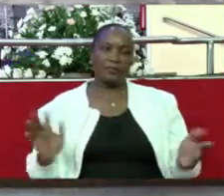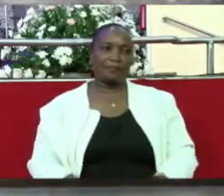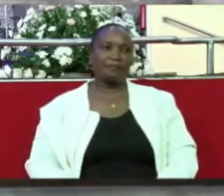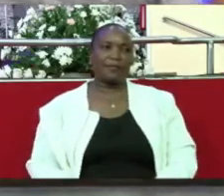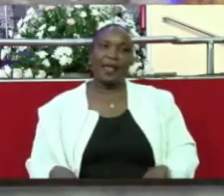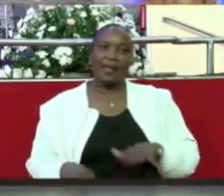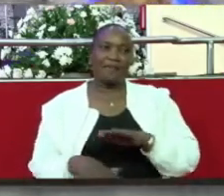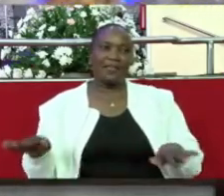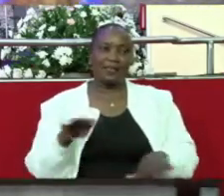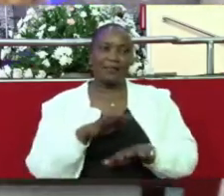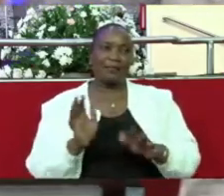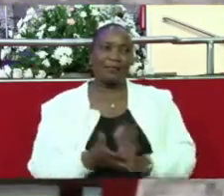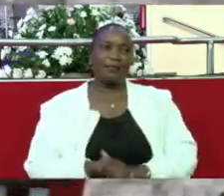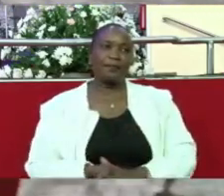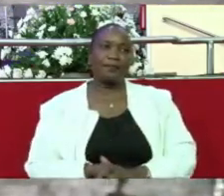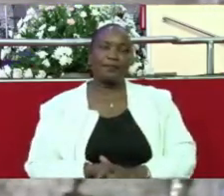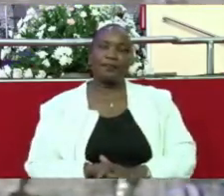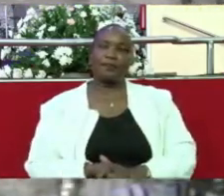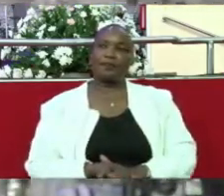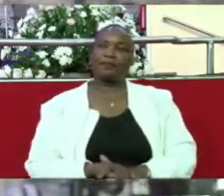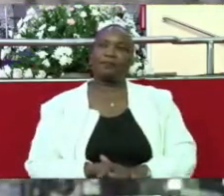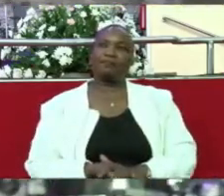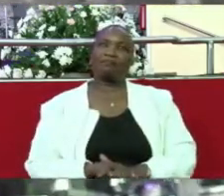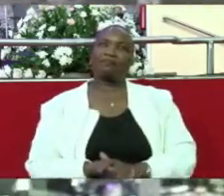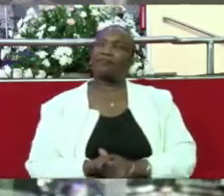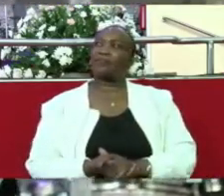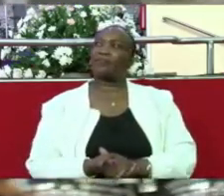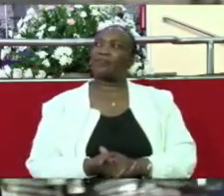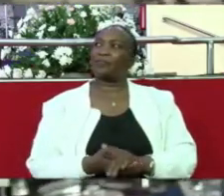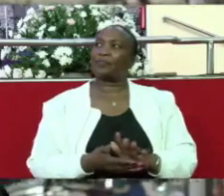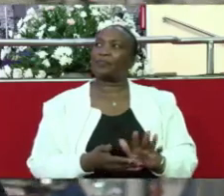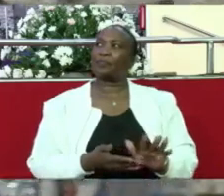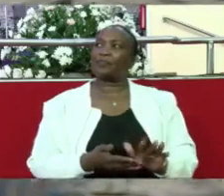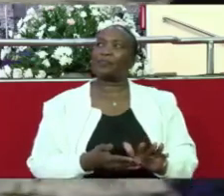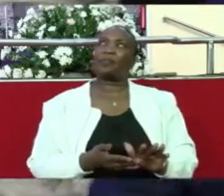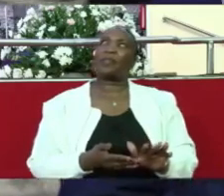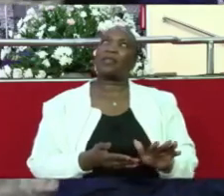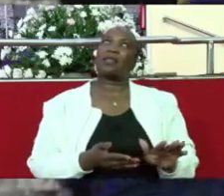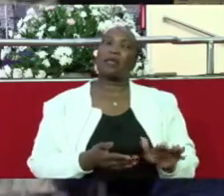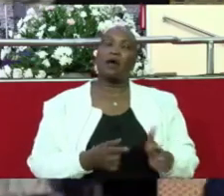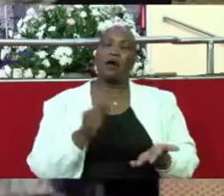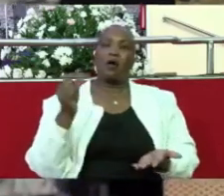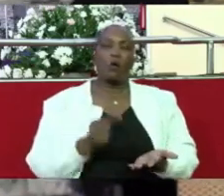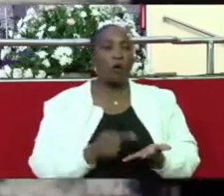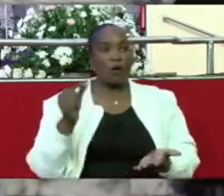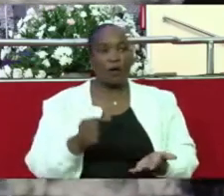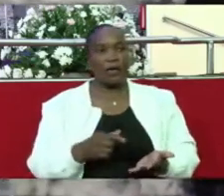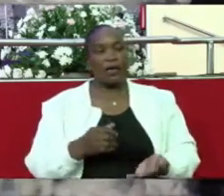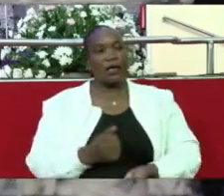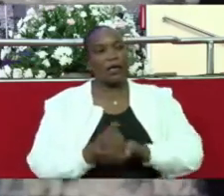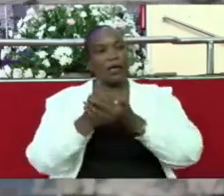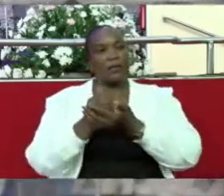ways, things that I have not struggled to do. I find that his grace is carrying